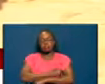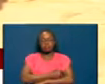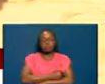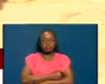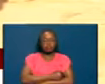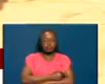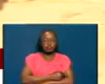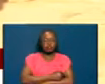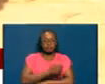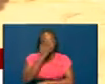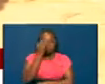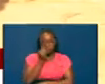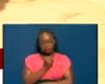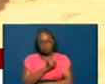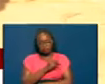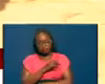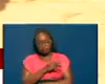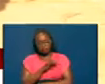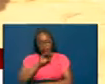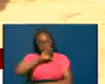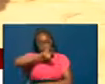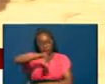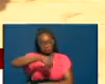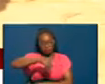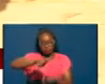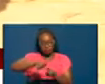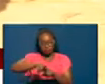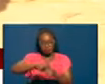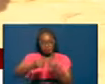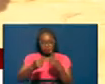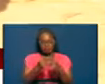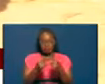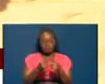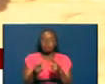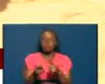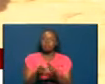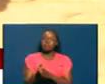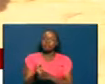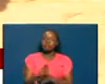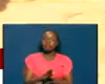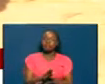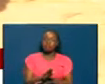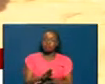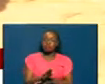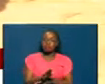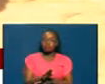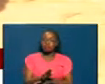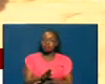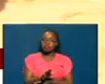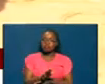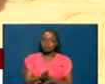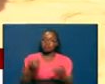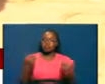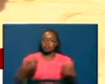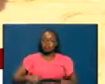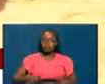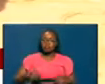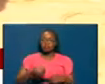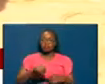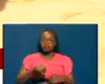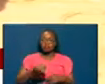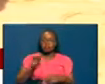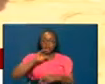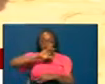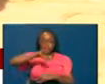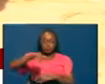due to fear, and elephants are being killed in retaliation. This human-elephant conflict is